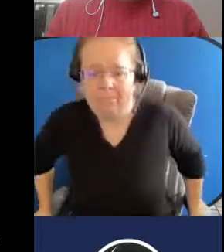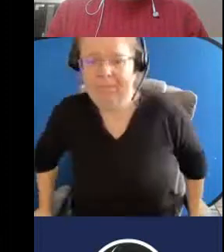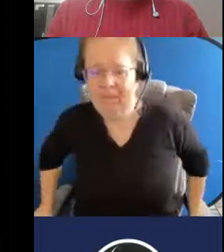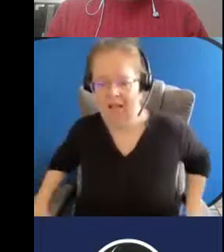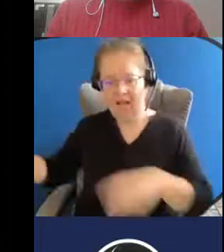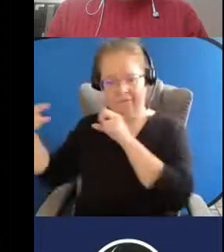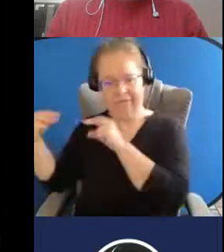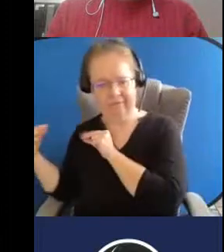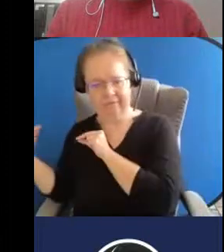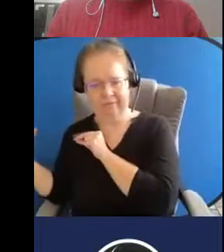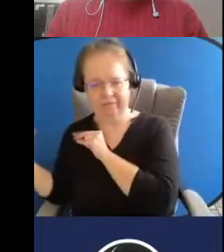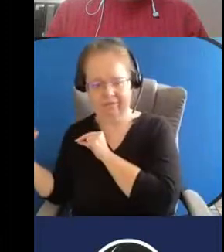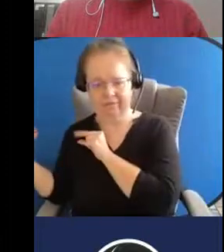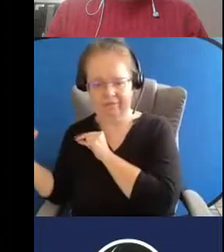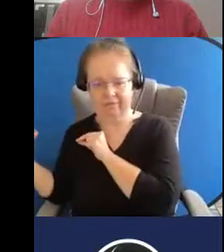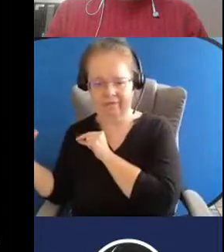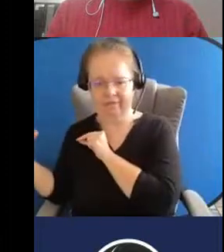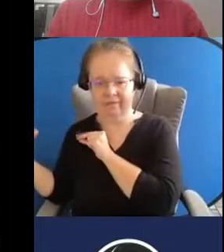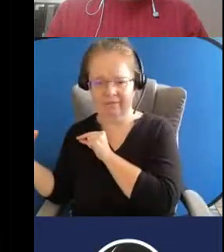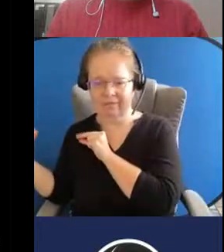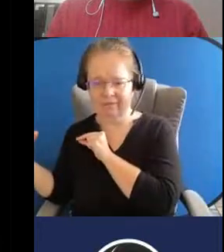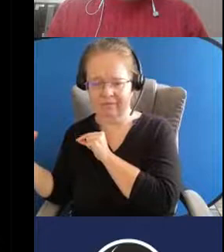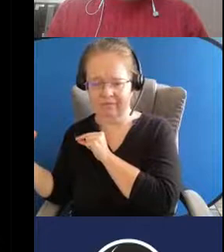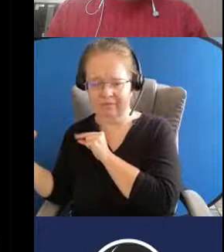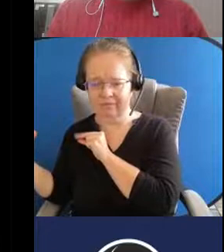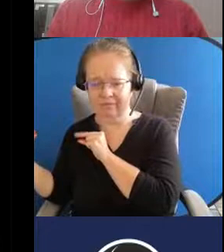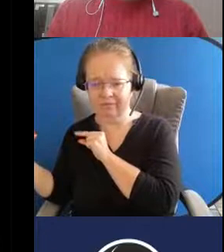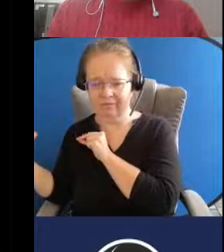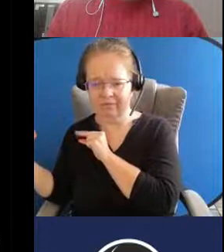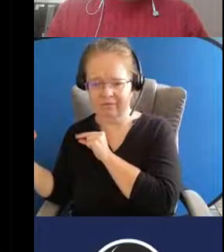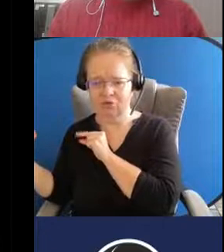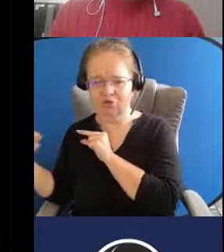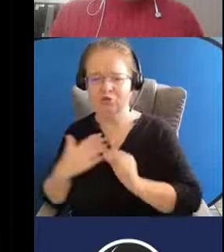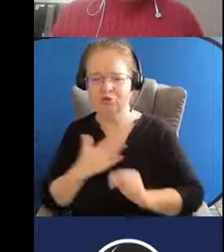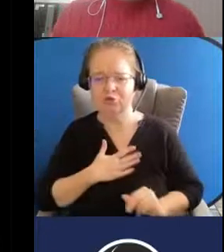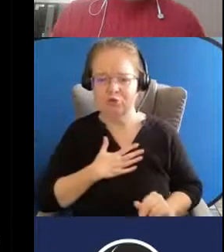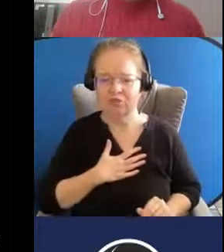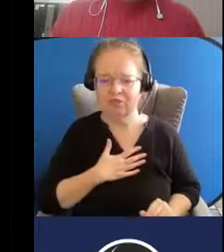I've sent it all to me. Oh, sorry, we've got somebody else talking. Sorry, you.